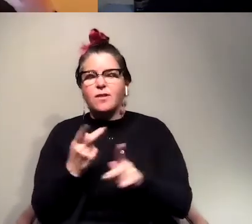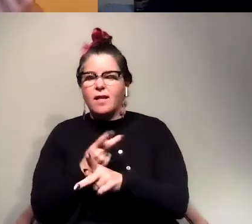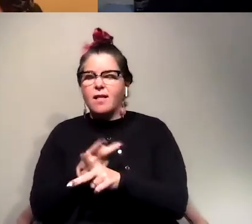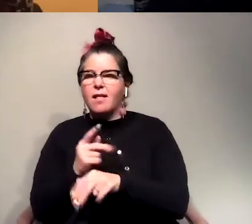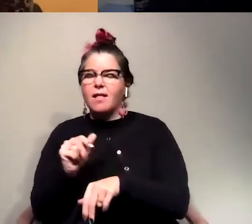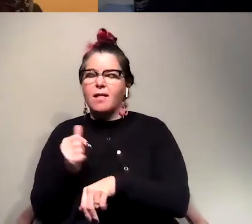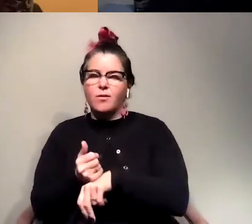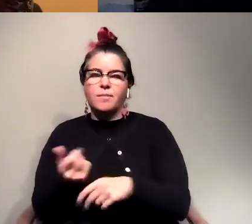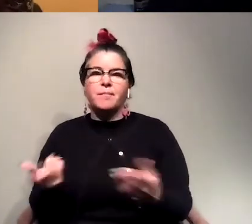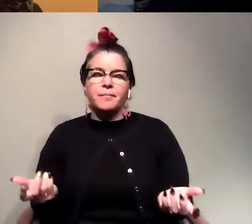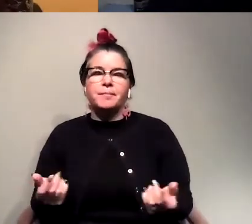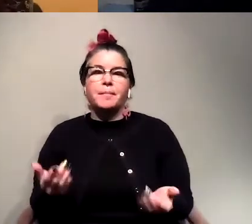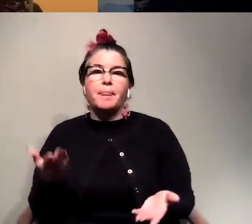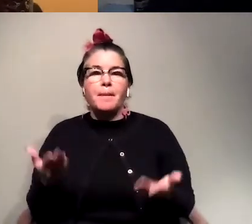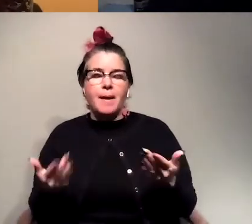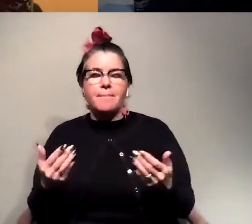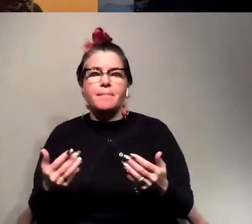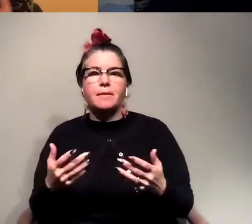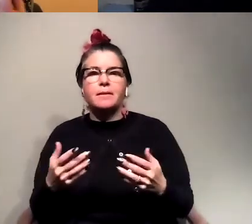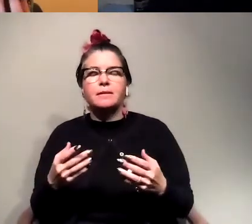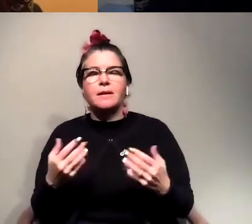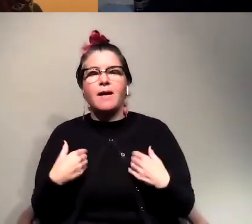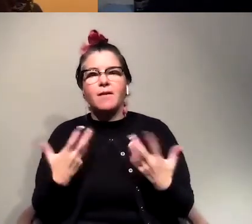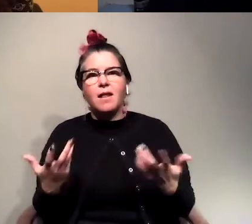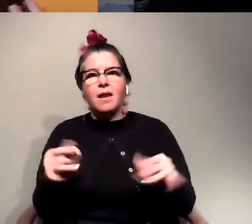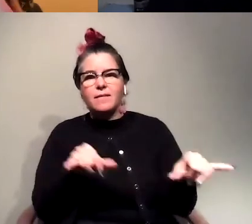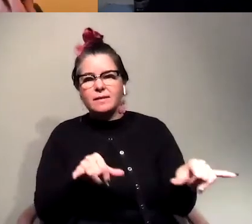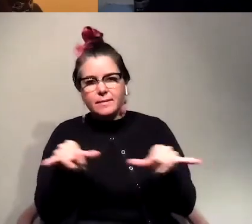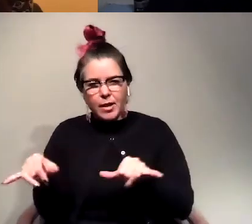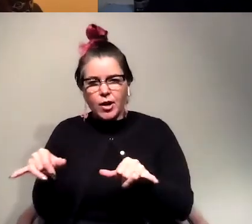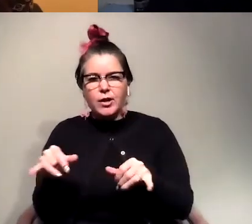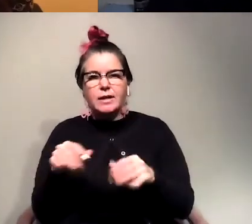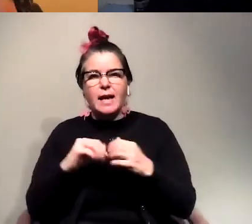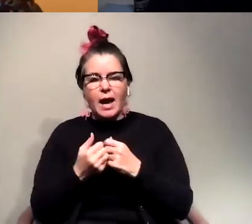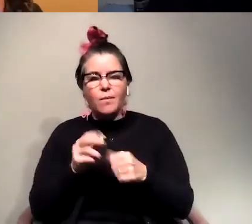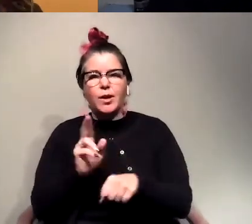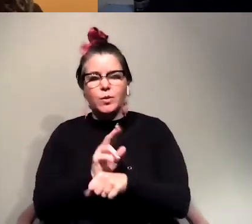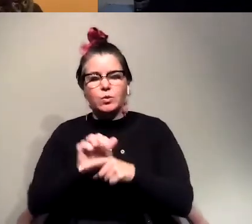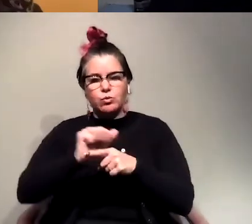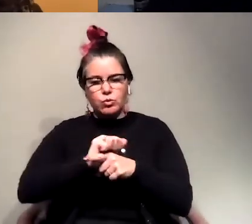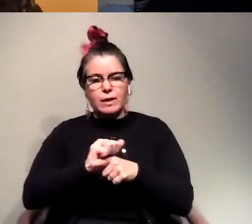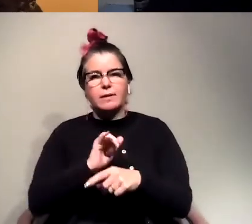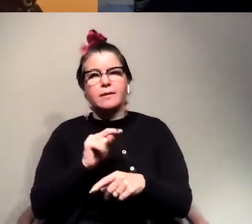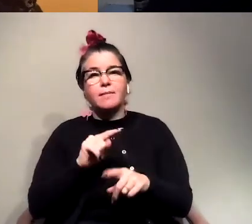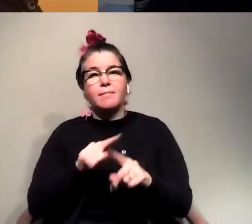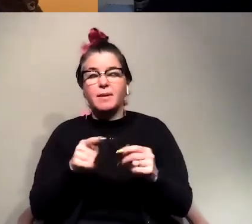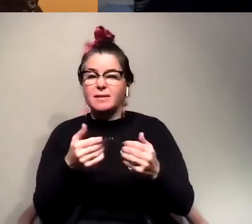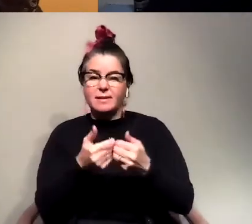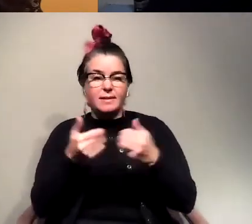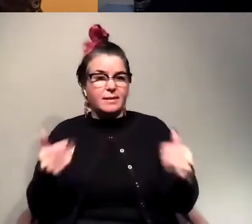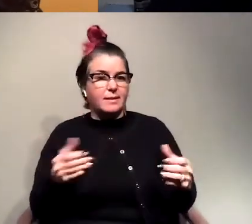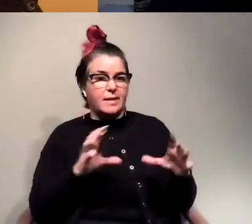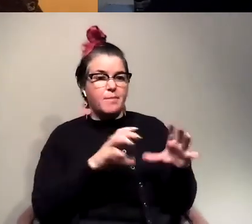And it may have a lot of similarities in the method they use for training the algorithm, but they're separate little boxes.